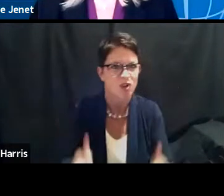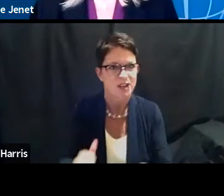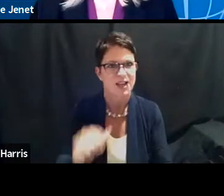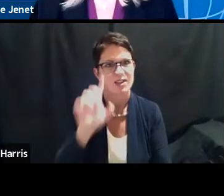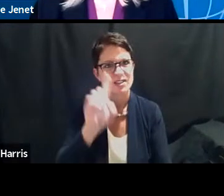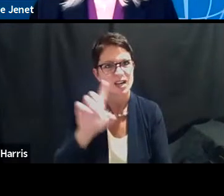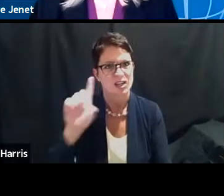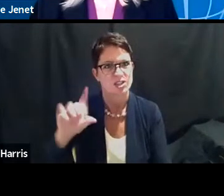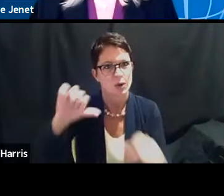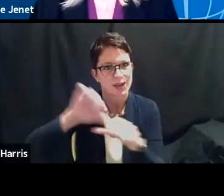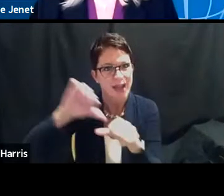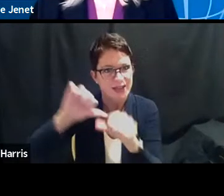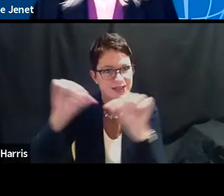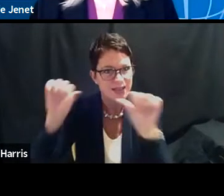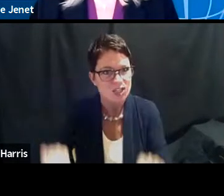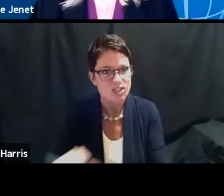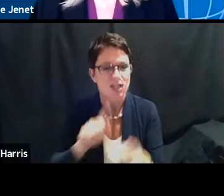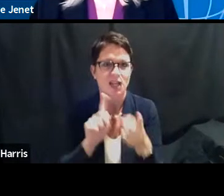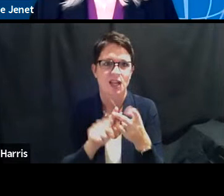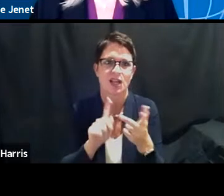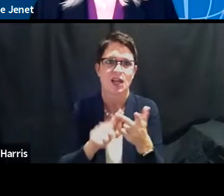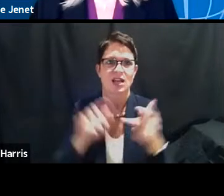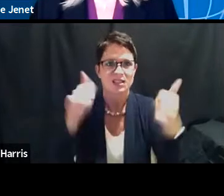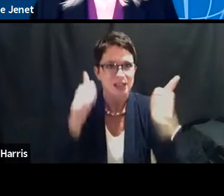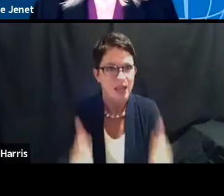Donuts gas station and the